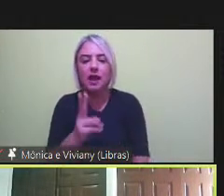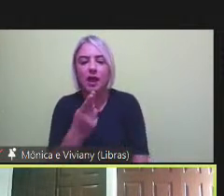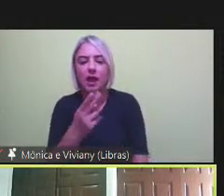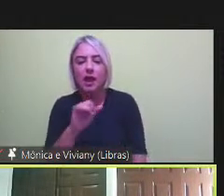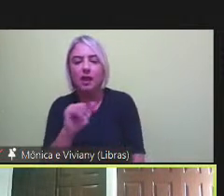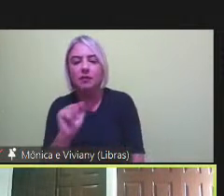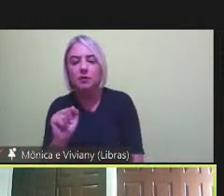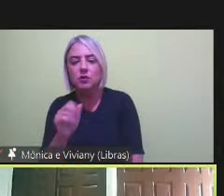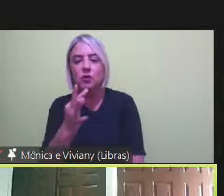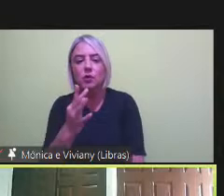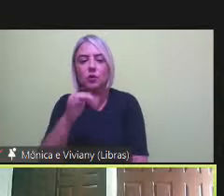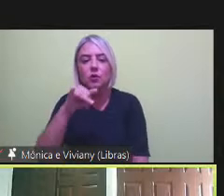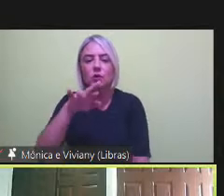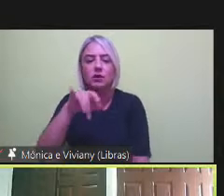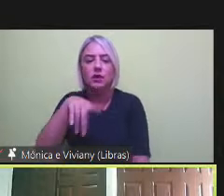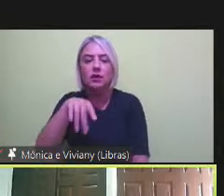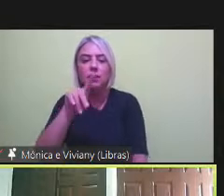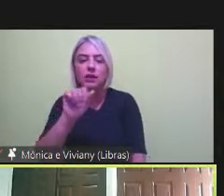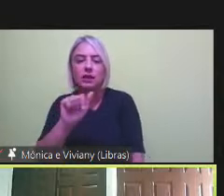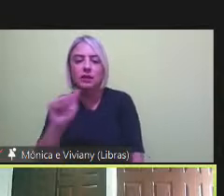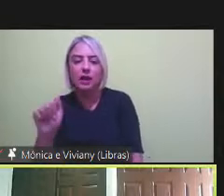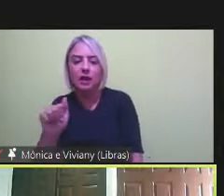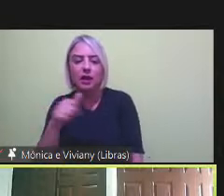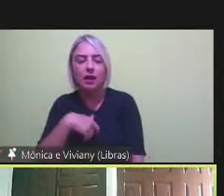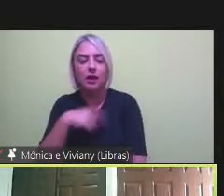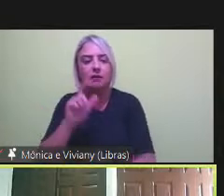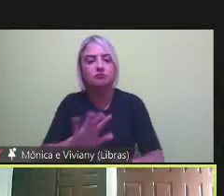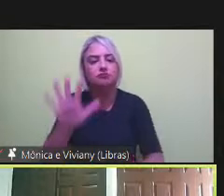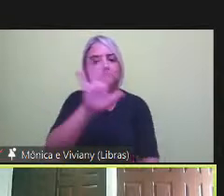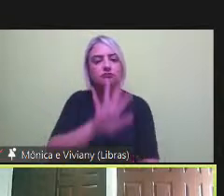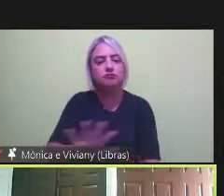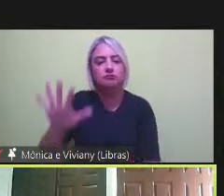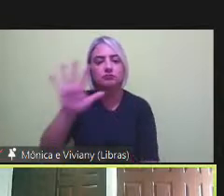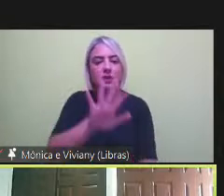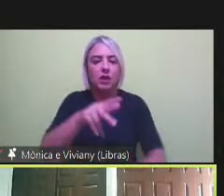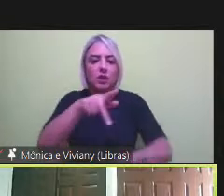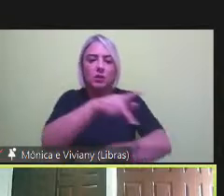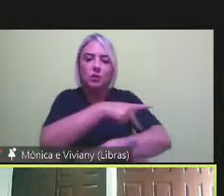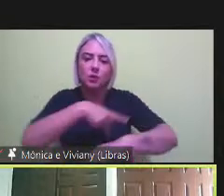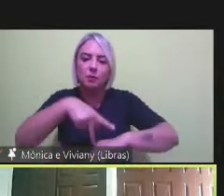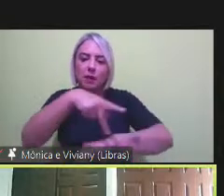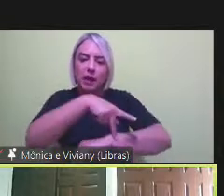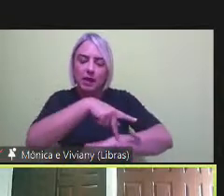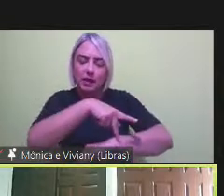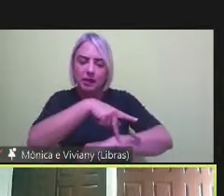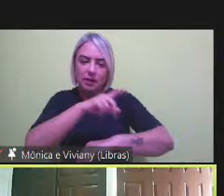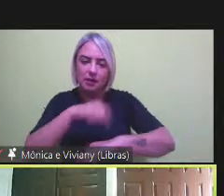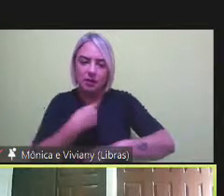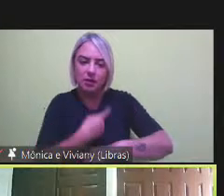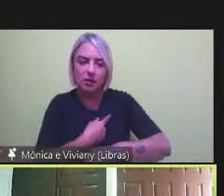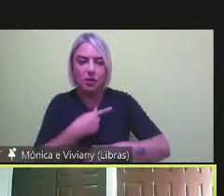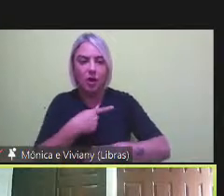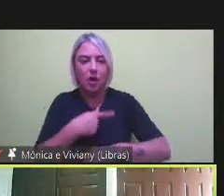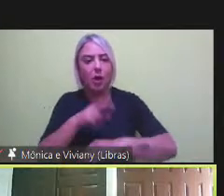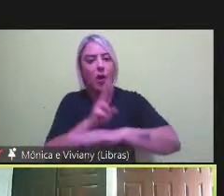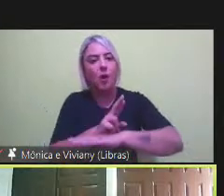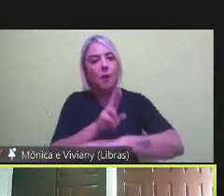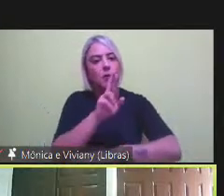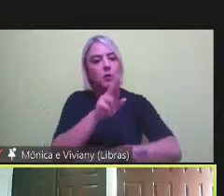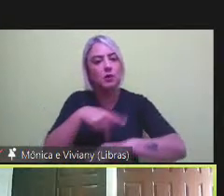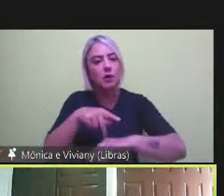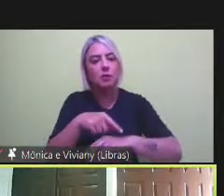of Trinidad and Tobago. Trinidad and Tobago is a twin island republic with a population of